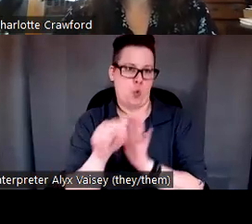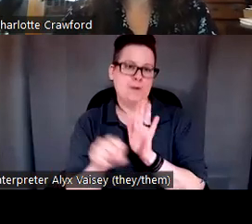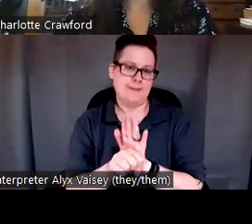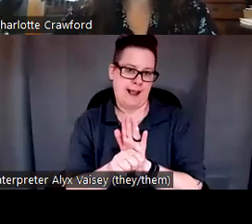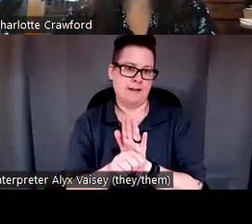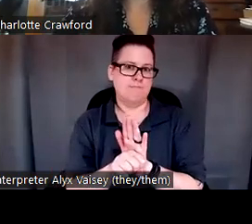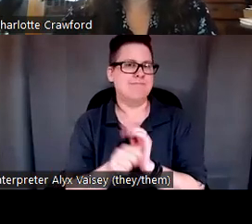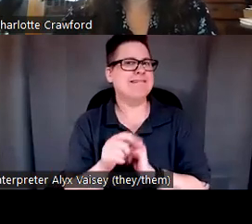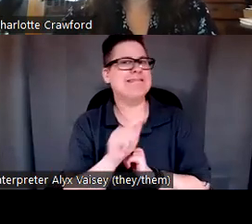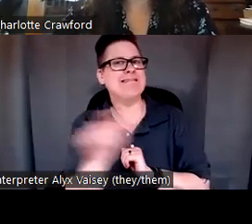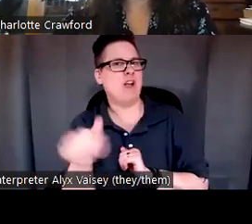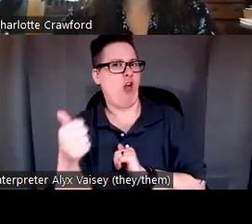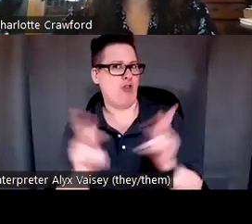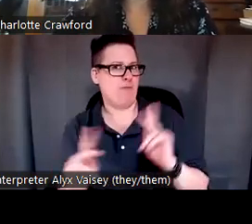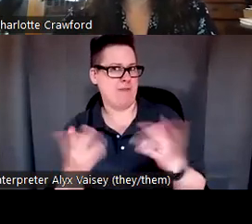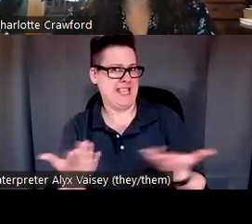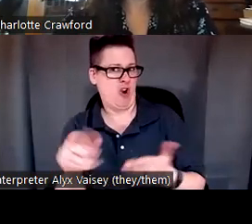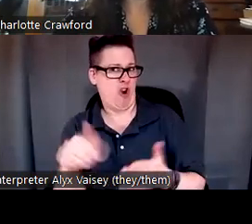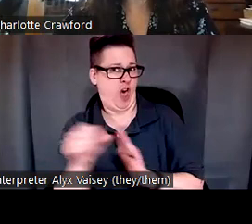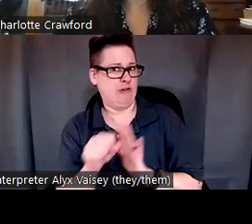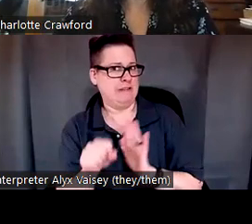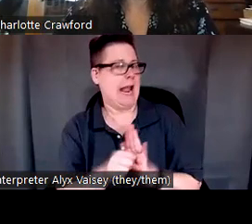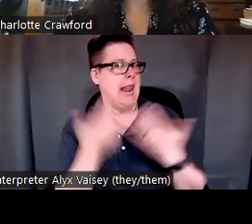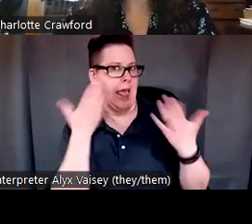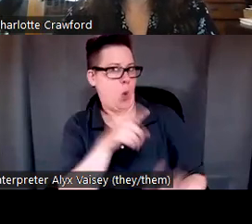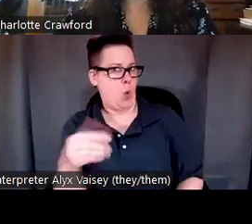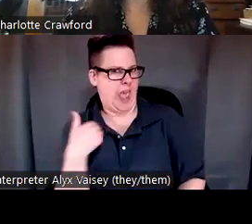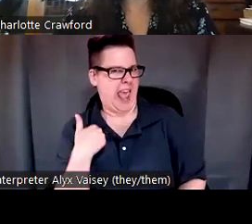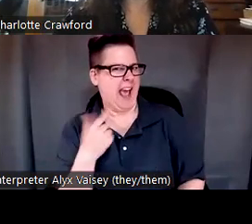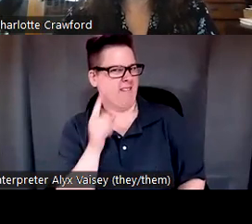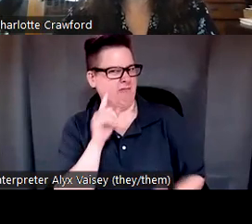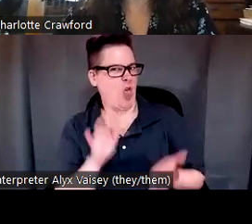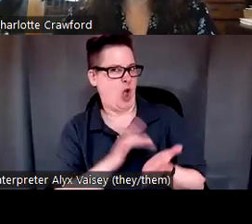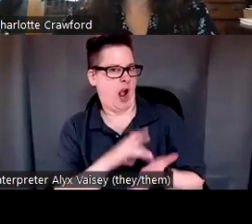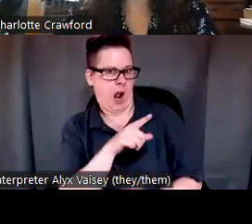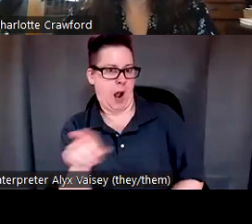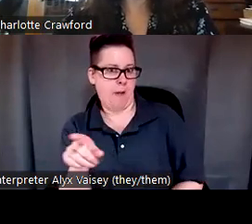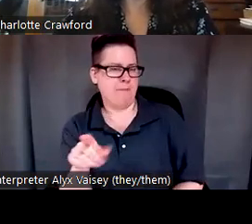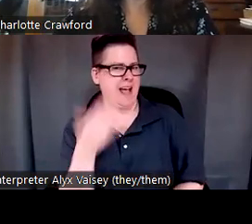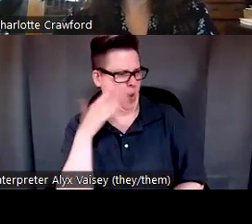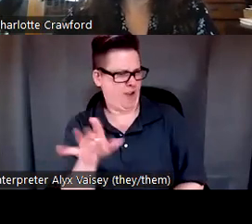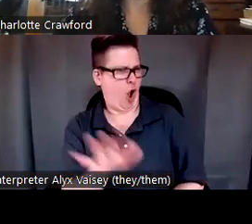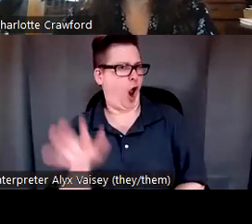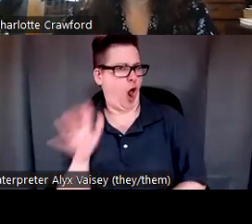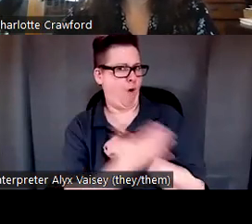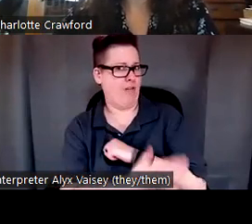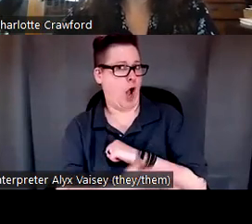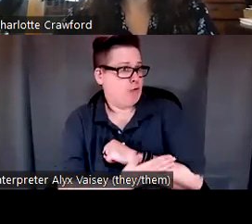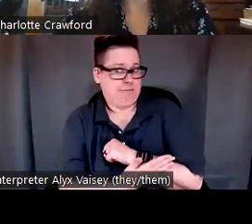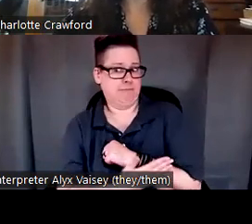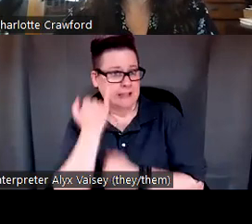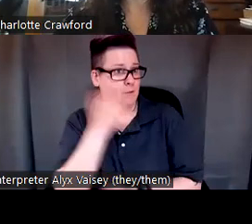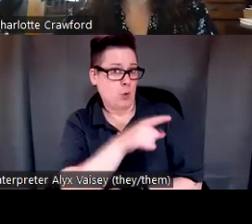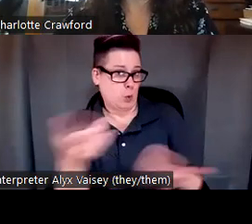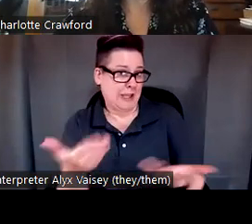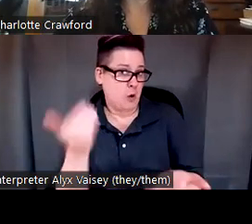I don't know if it's anyplace else. It's going to be something you want to look at. I don't even know if it's countrywide. So if anybody's on here that knows that, that'd be